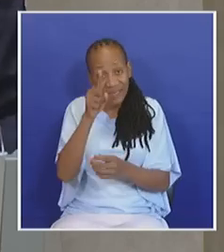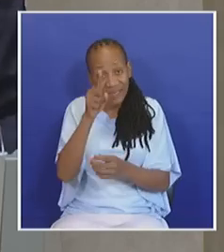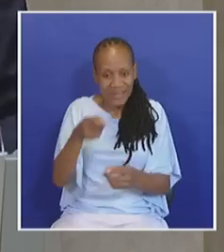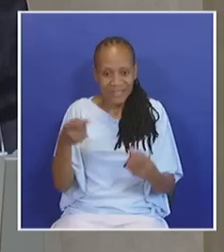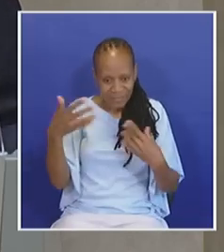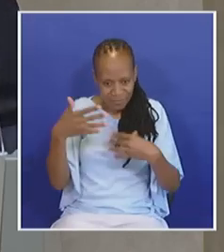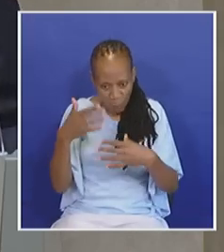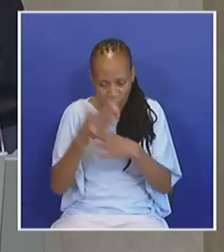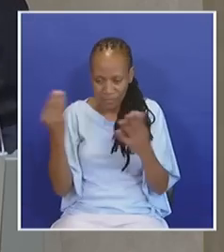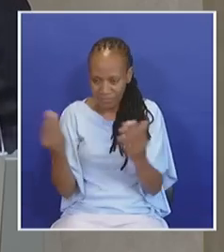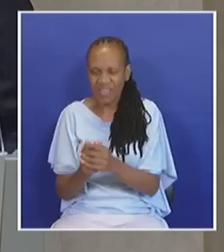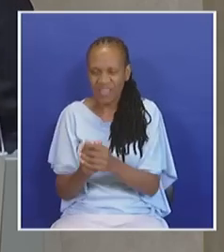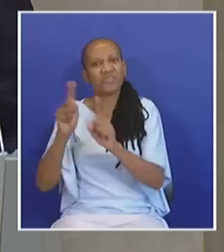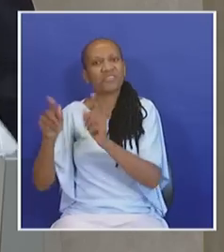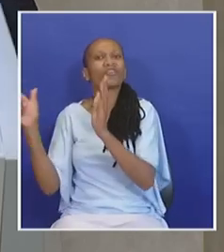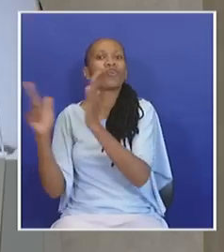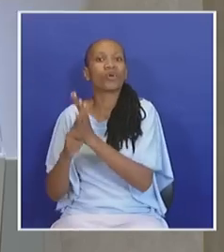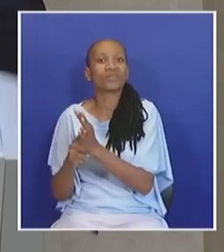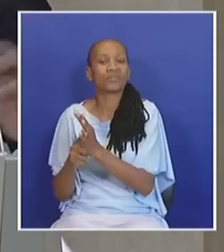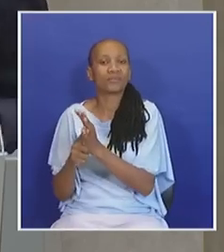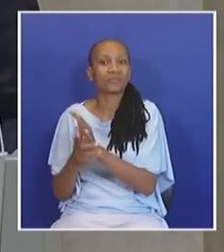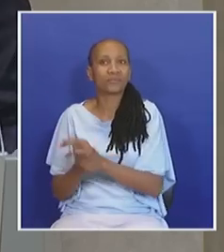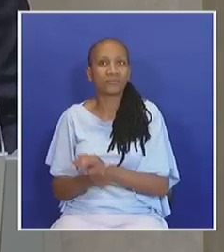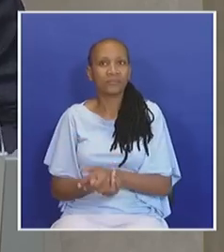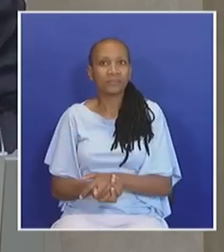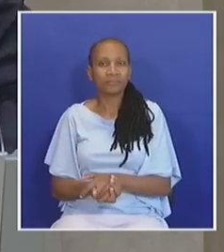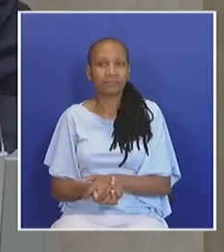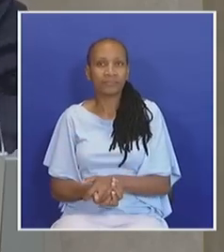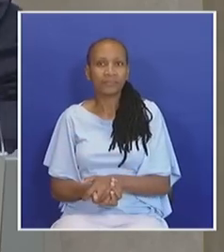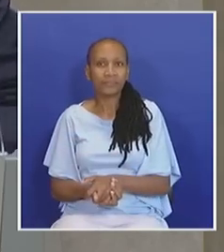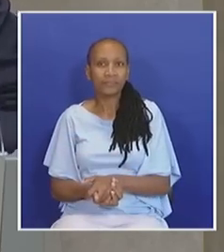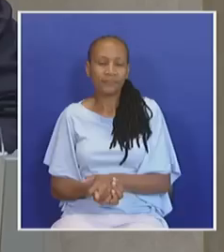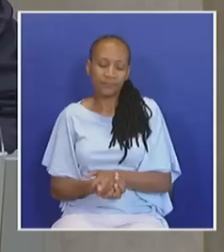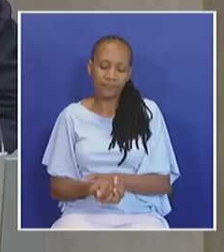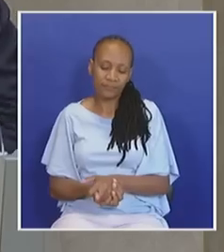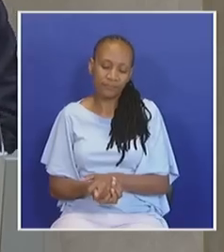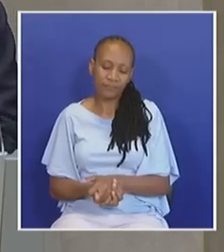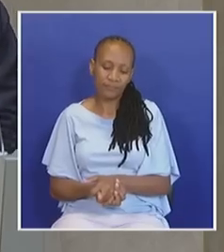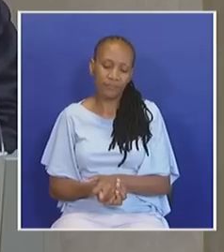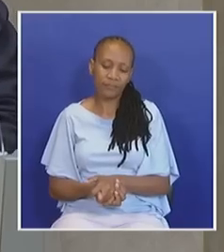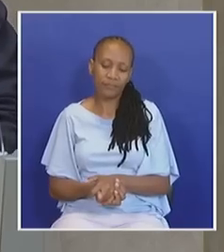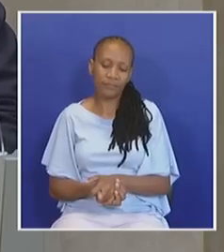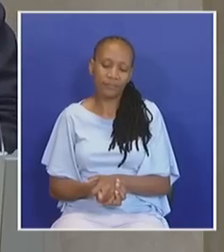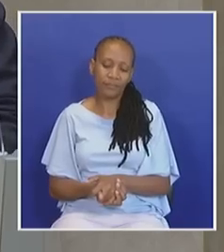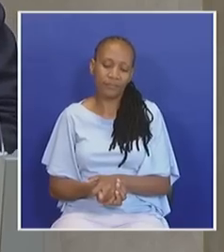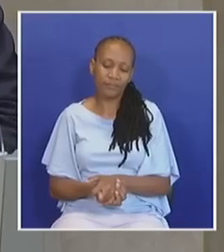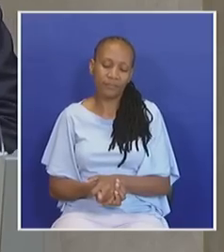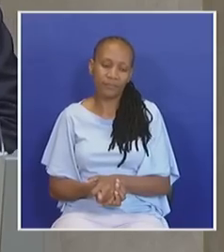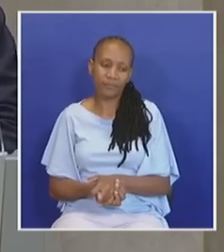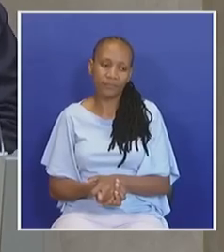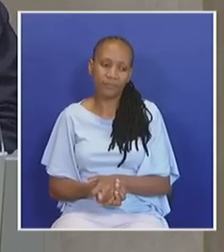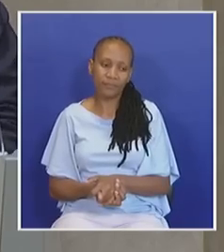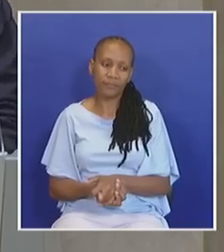existing legislation, policies, and the different programs which